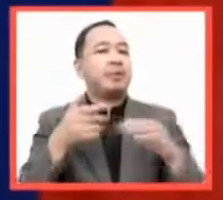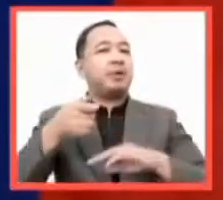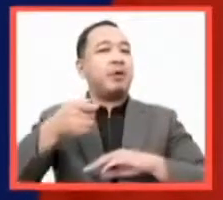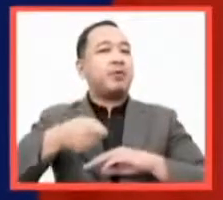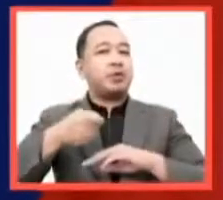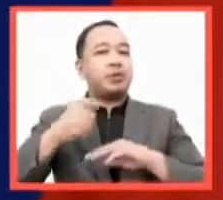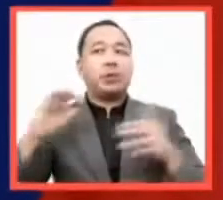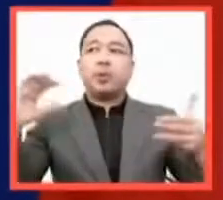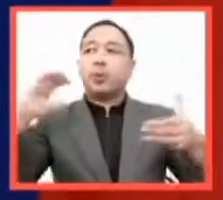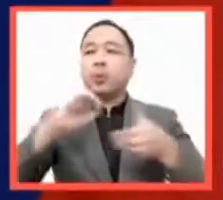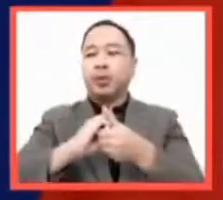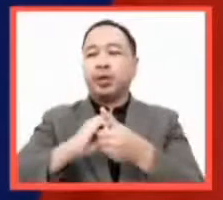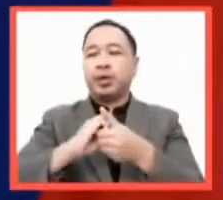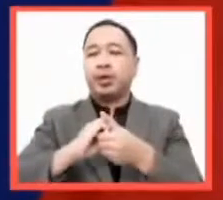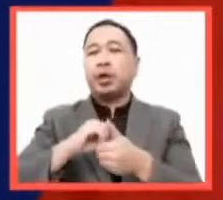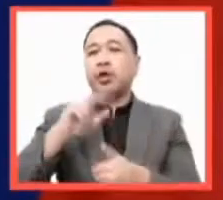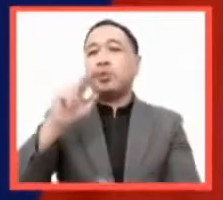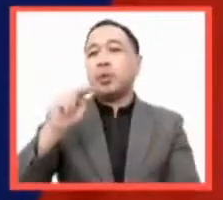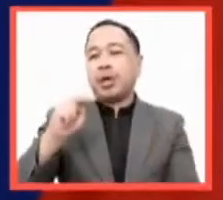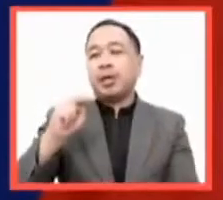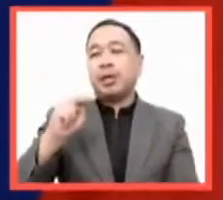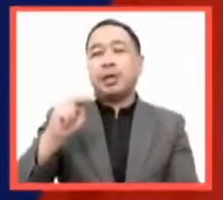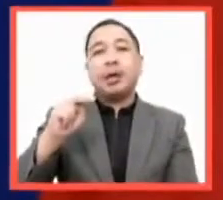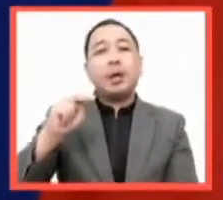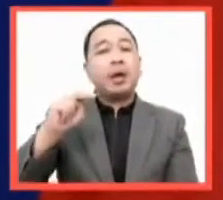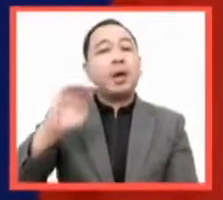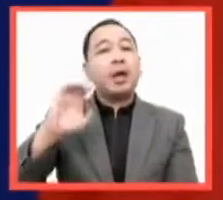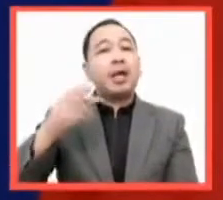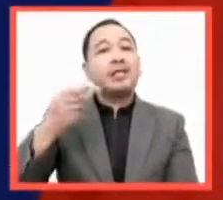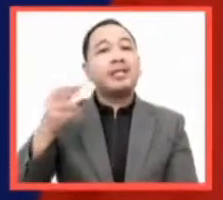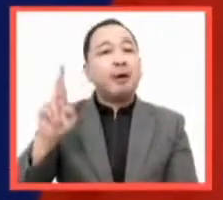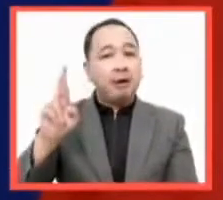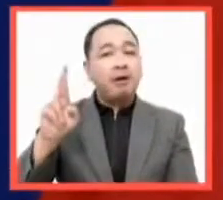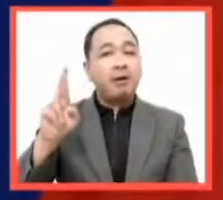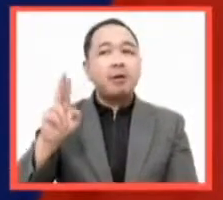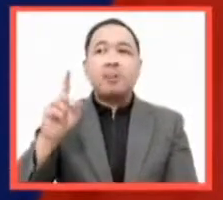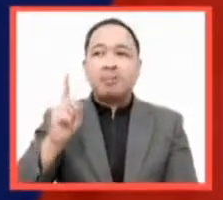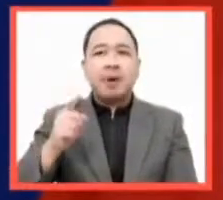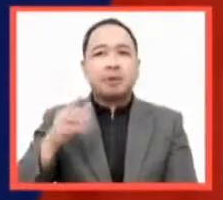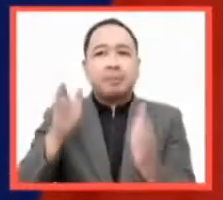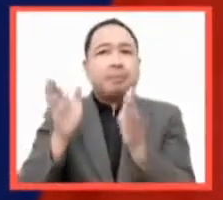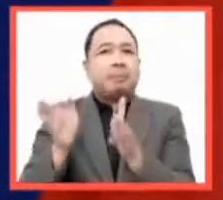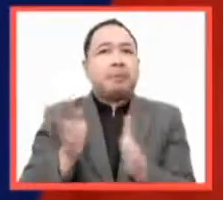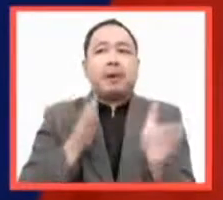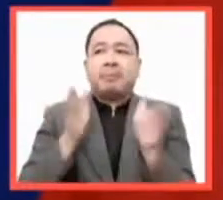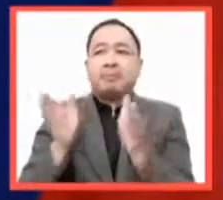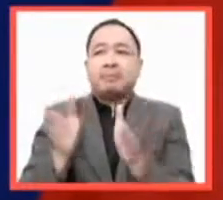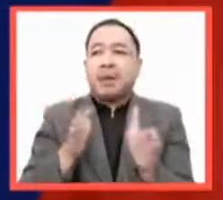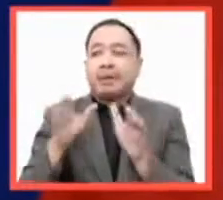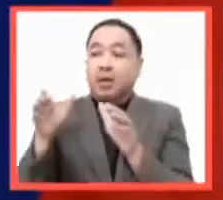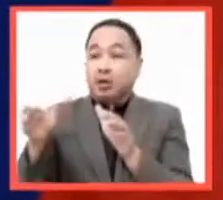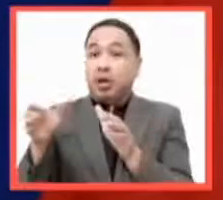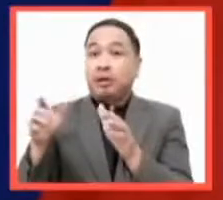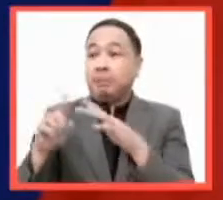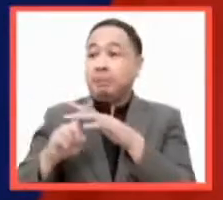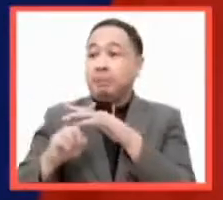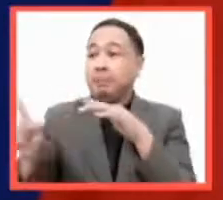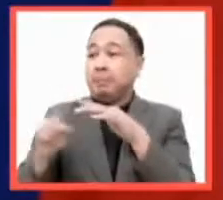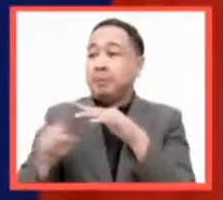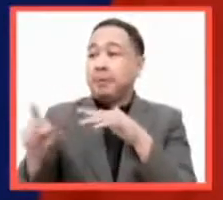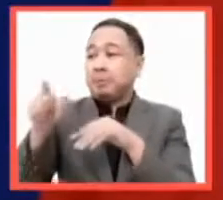UN High Commissioner on Refugees to prepare a cooperation program for a specific number